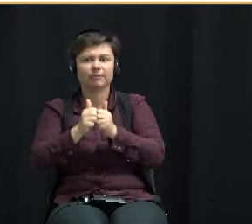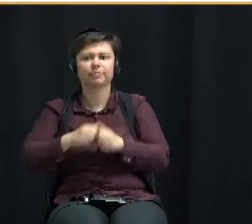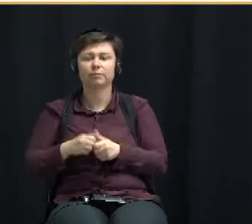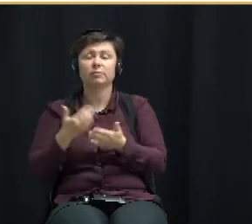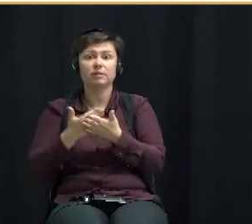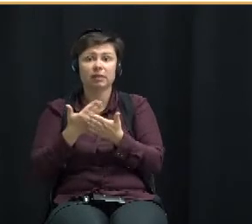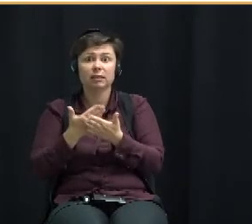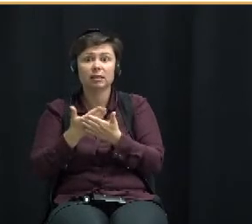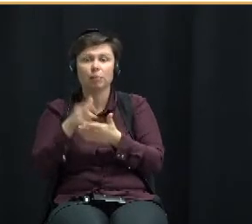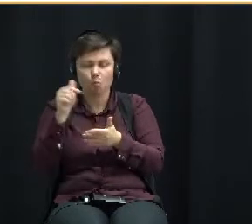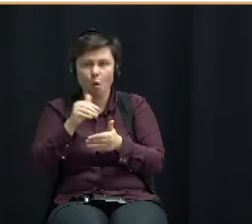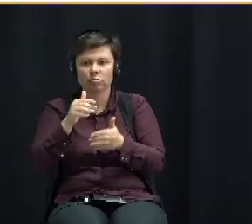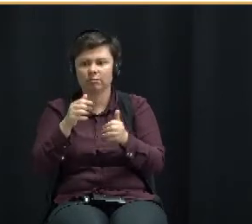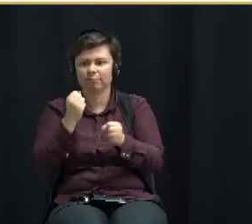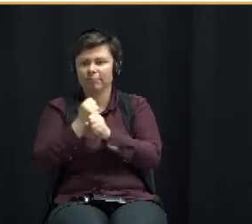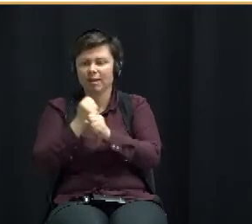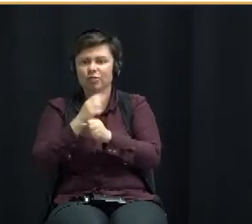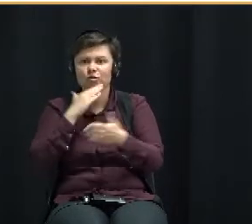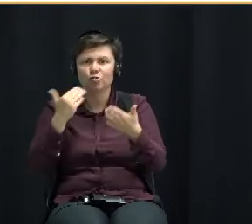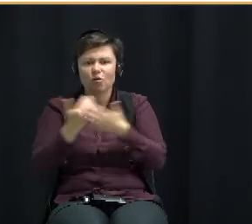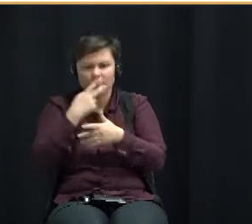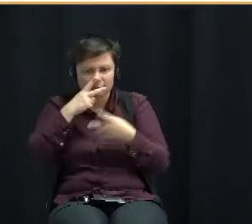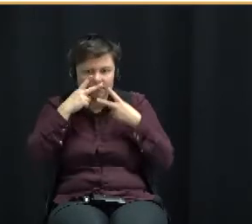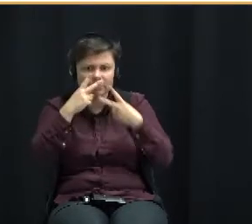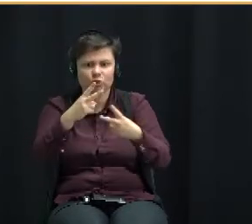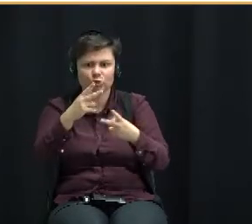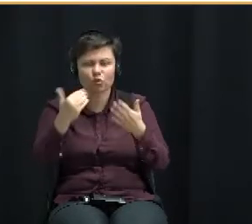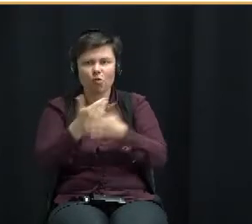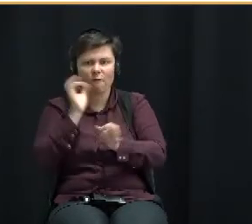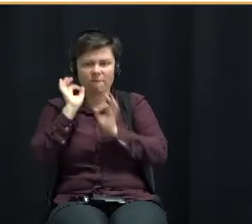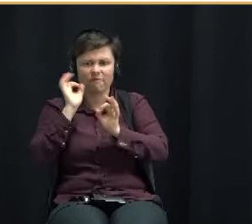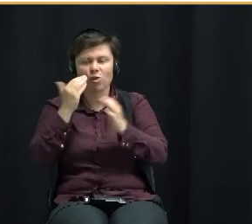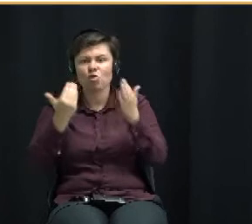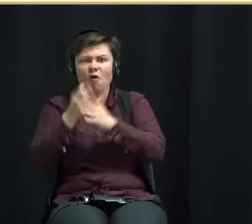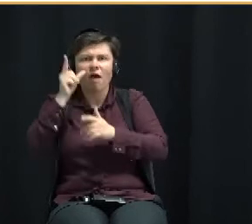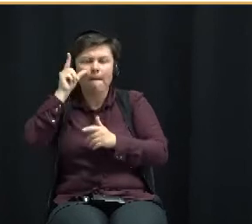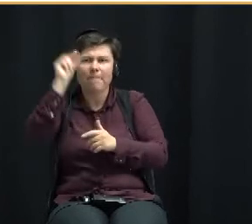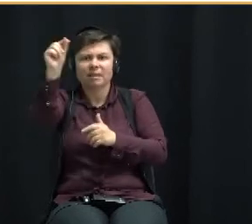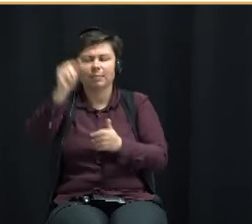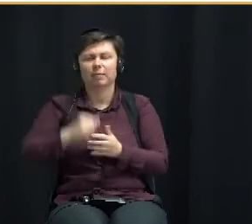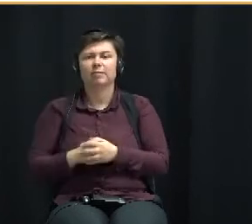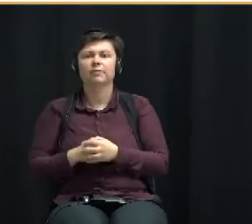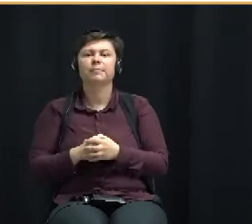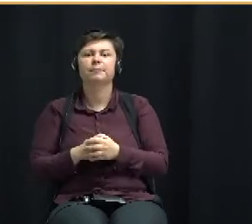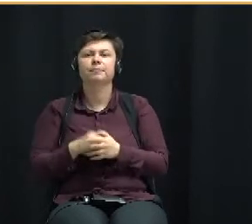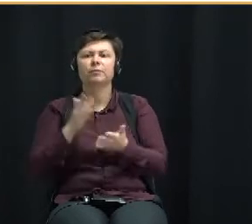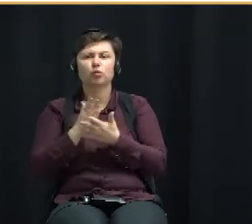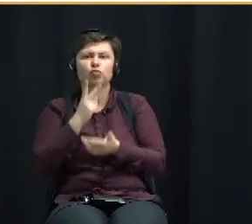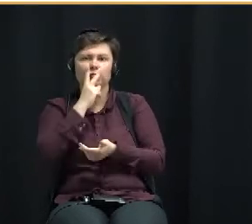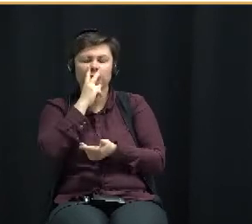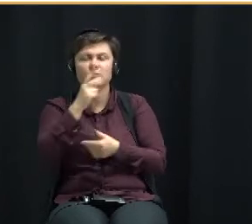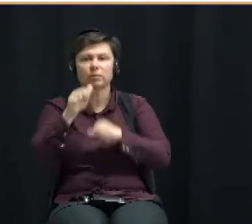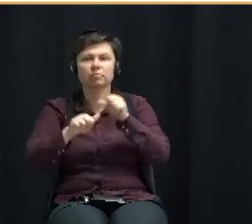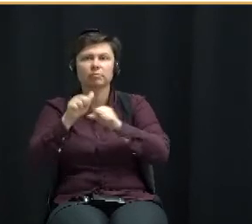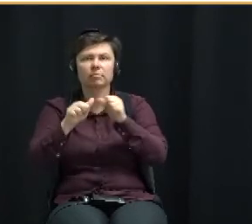perspectives. And we have seen now for years on that it's also actually driving innovation. So